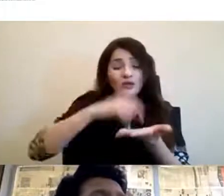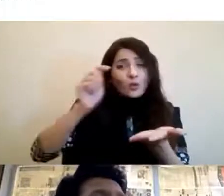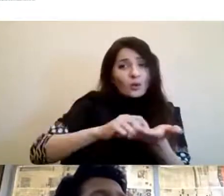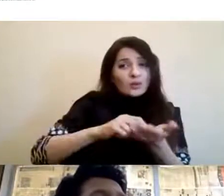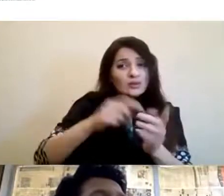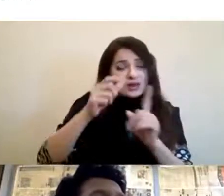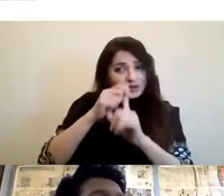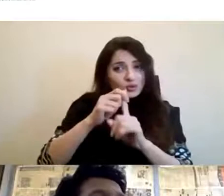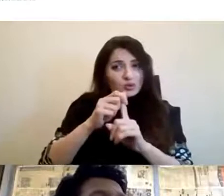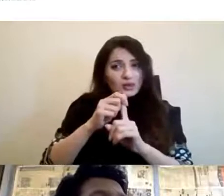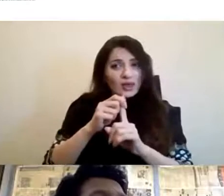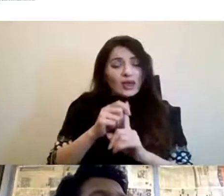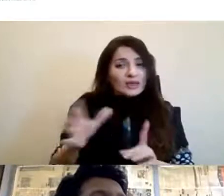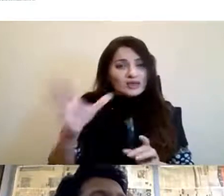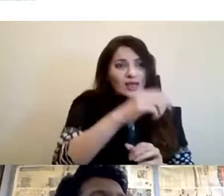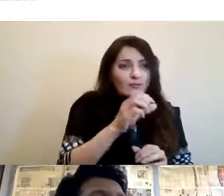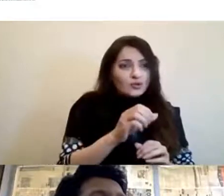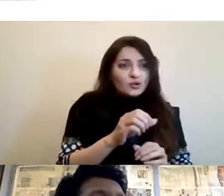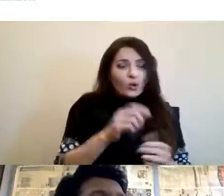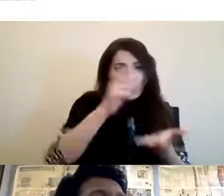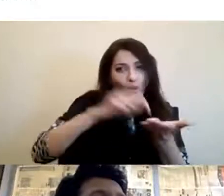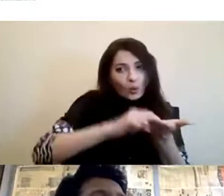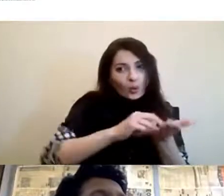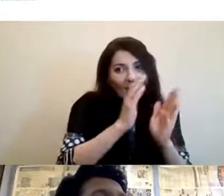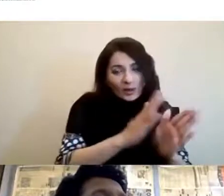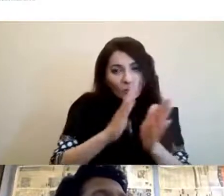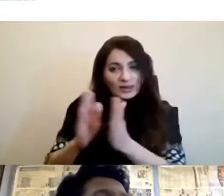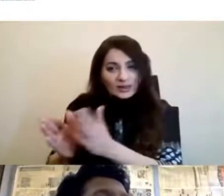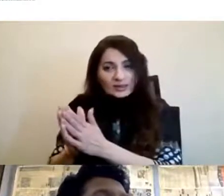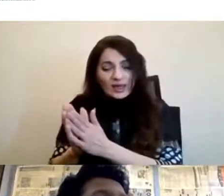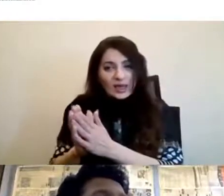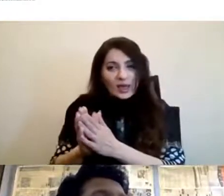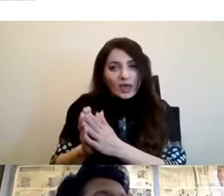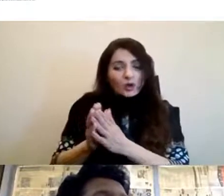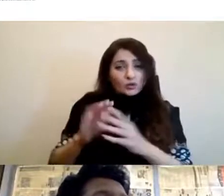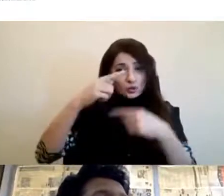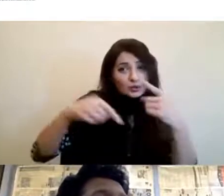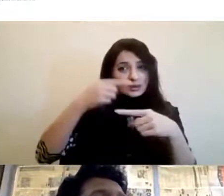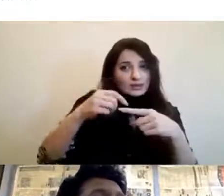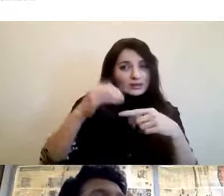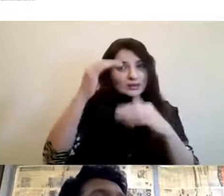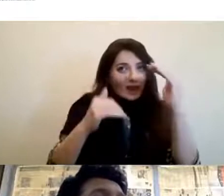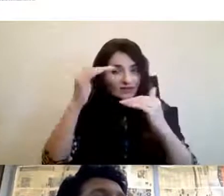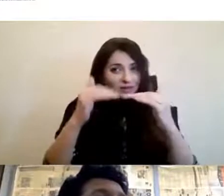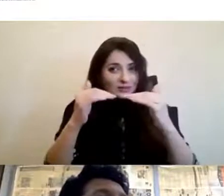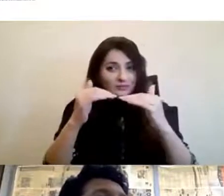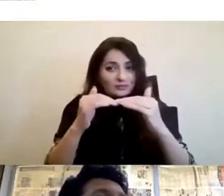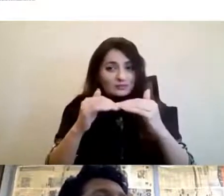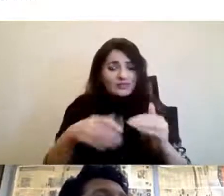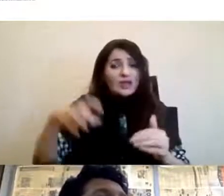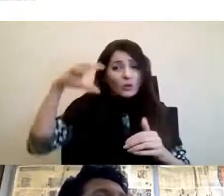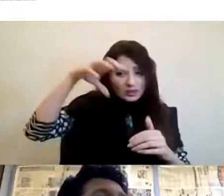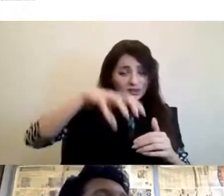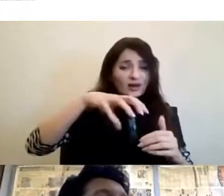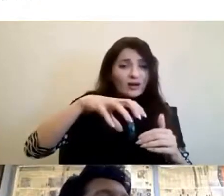own regulators or in their own capacities in the national level or local level of contacts, where accessibility